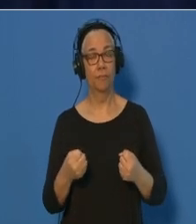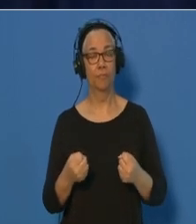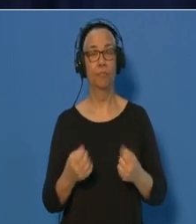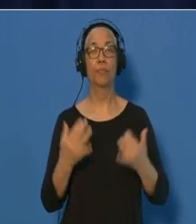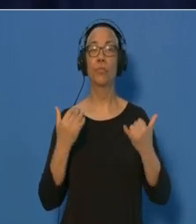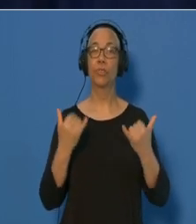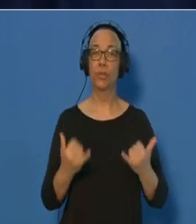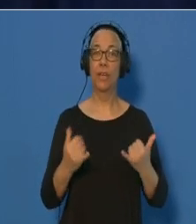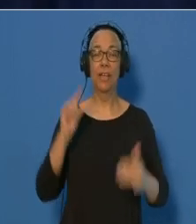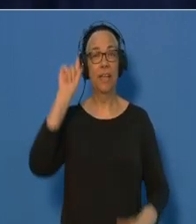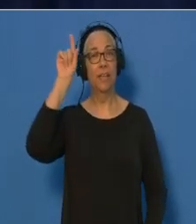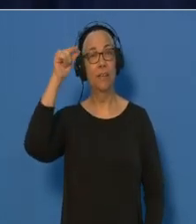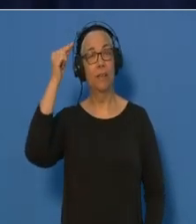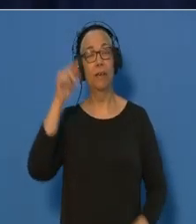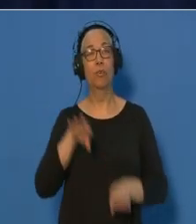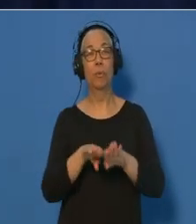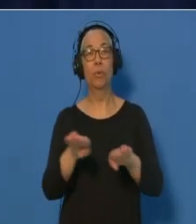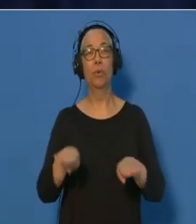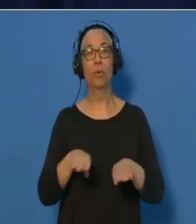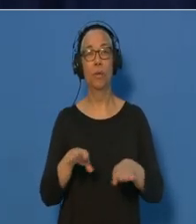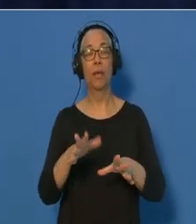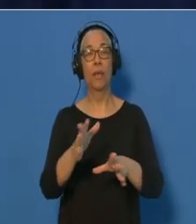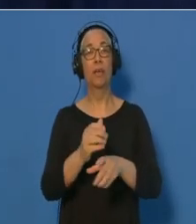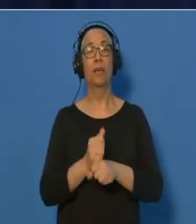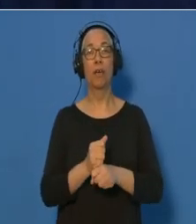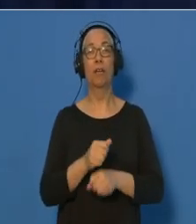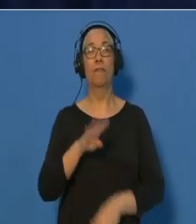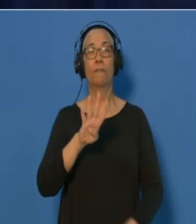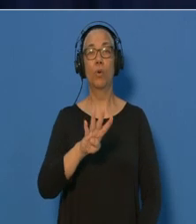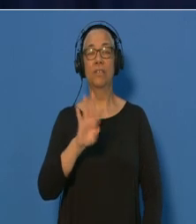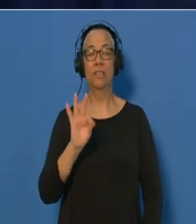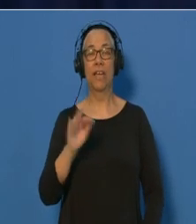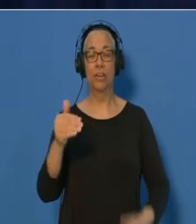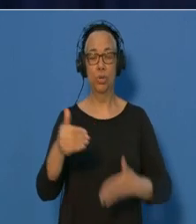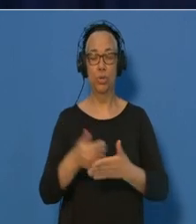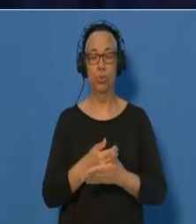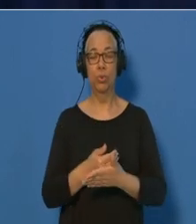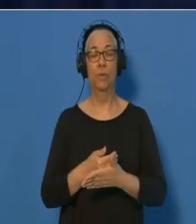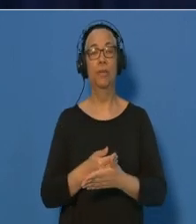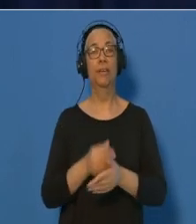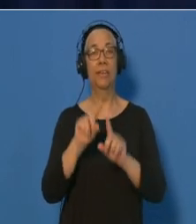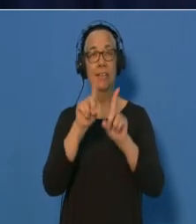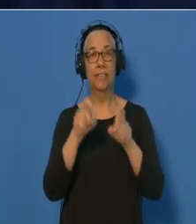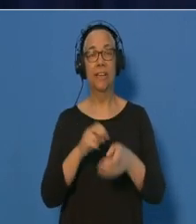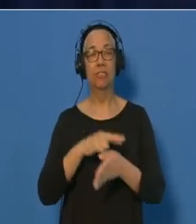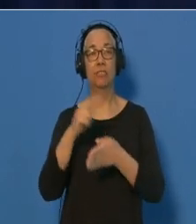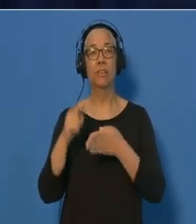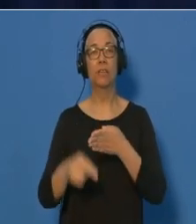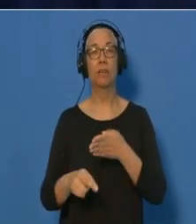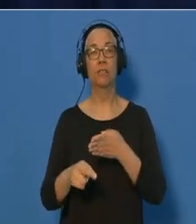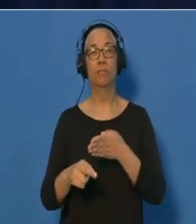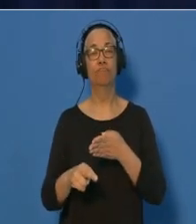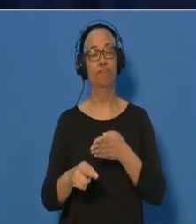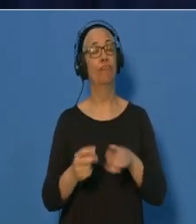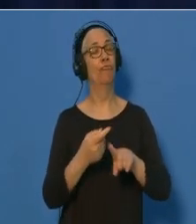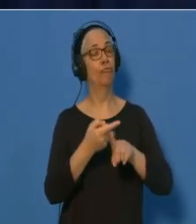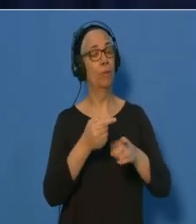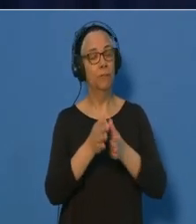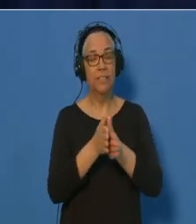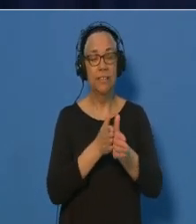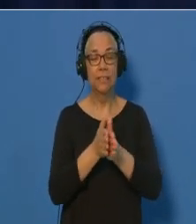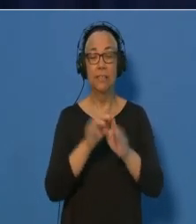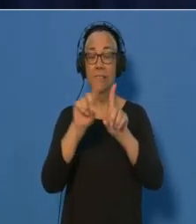Today, the government of Bermuda received 49 new test results as a result of our aggressive COVID testing